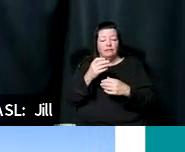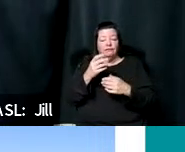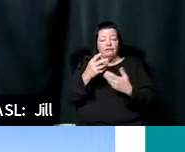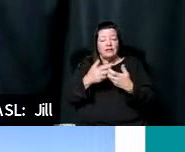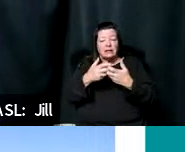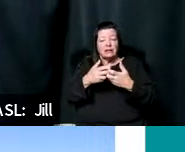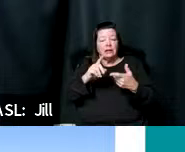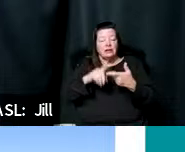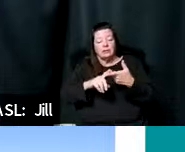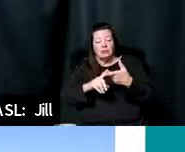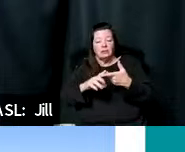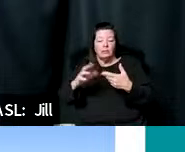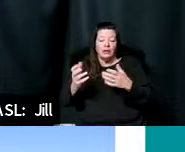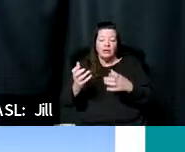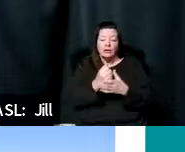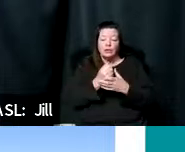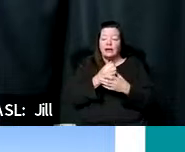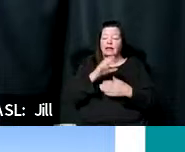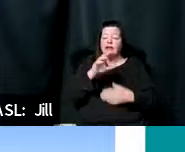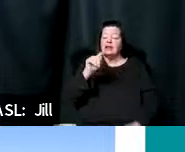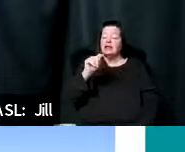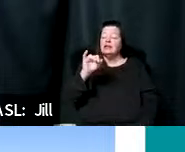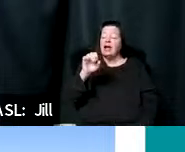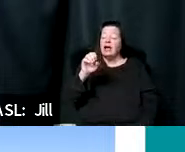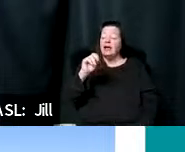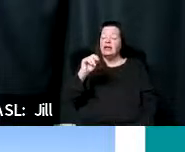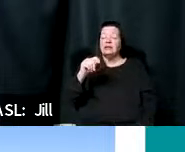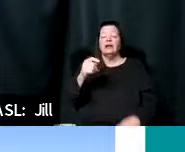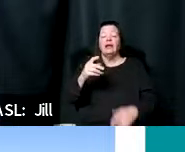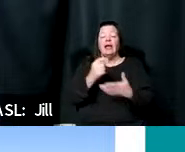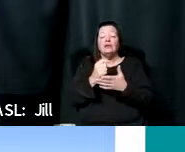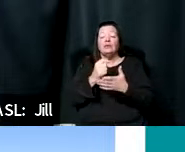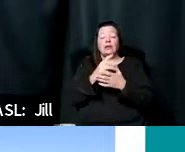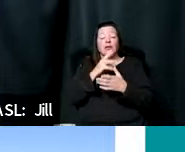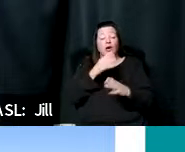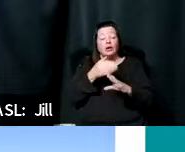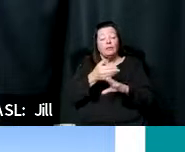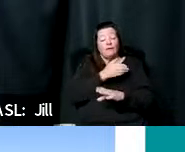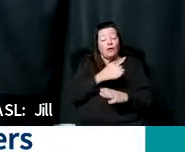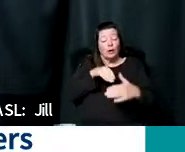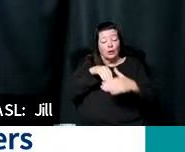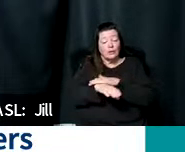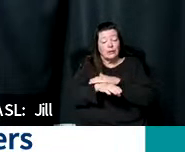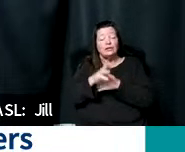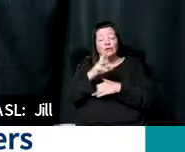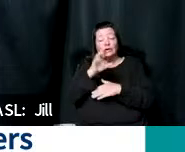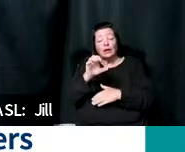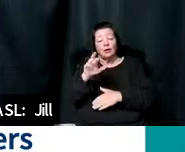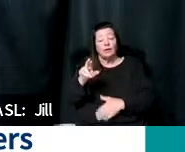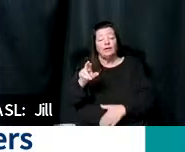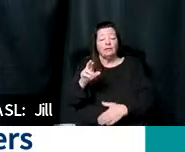capture tie-ins and those kind of things and treat it before it goes into the Columbia River. Next slide.